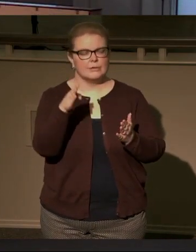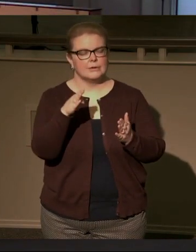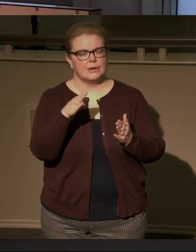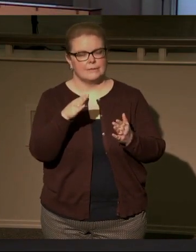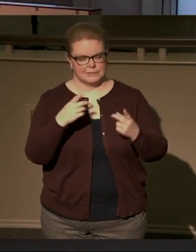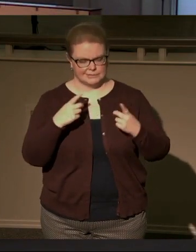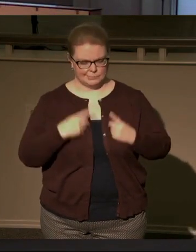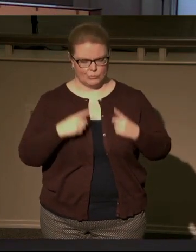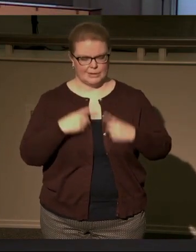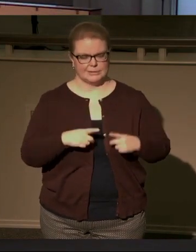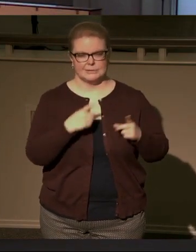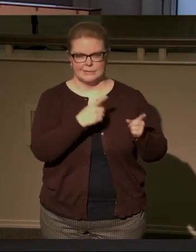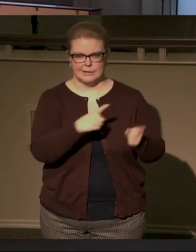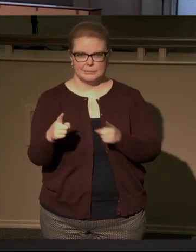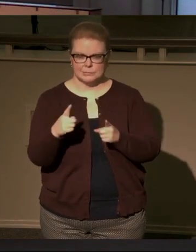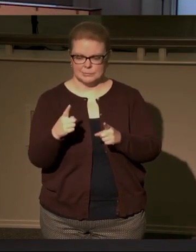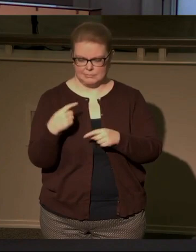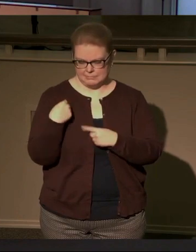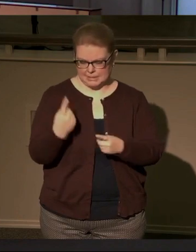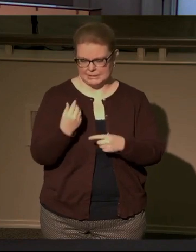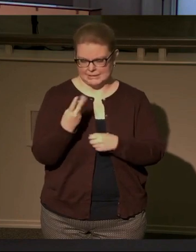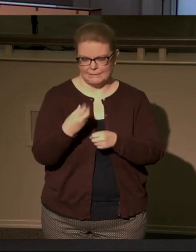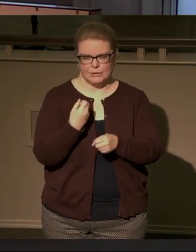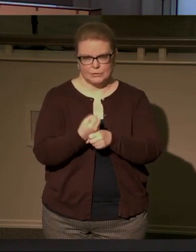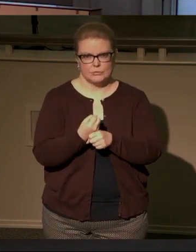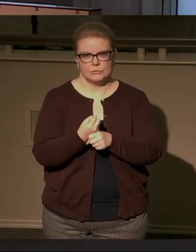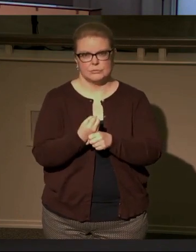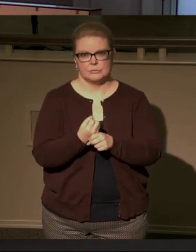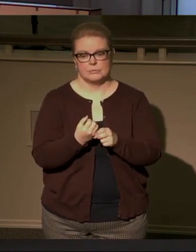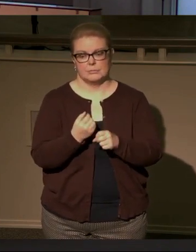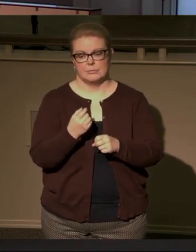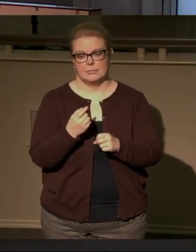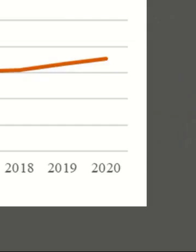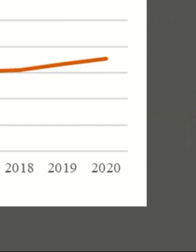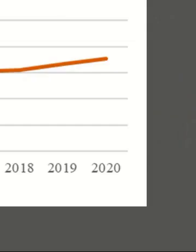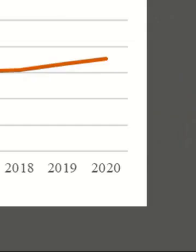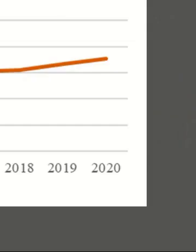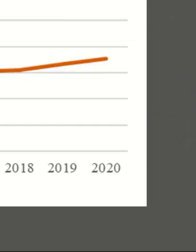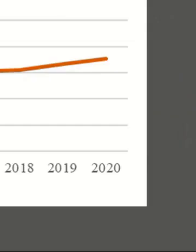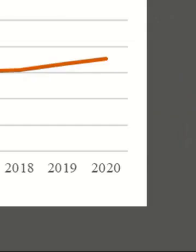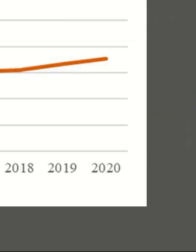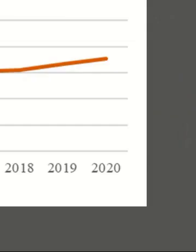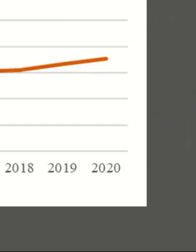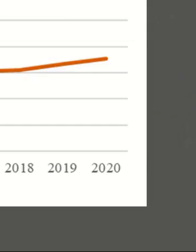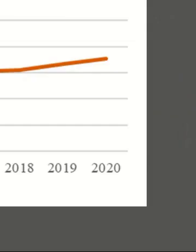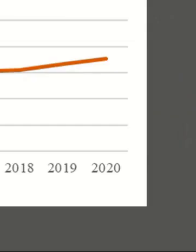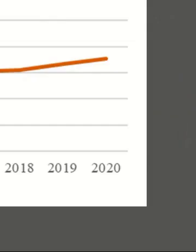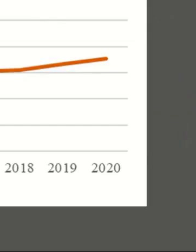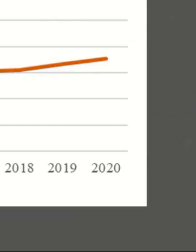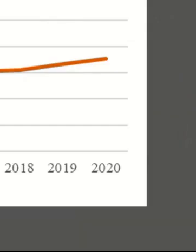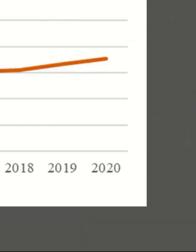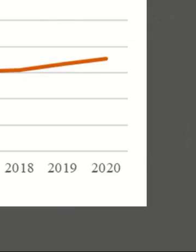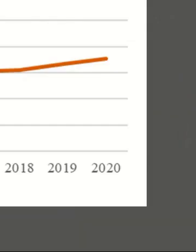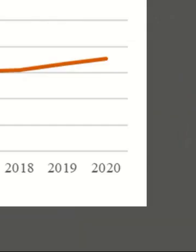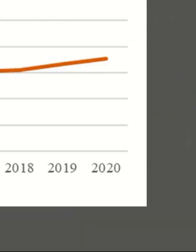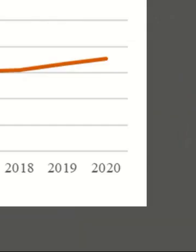the past several years by age. And I want you to see on the right-hand side